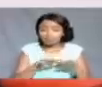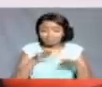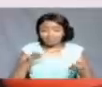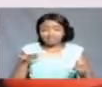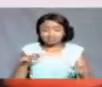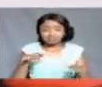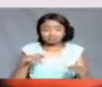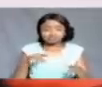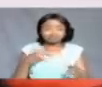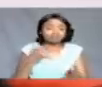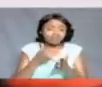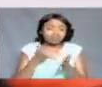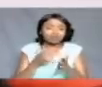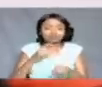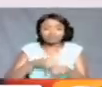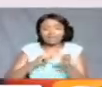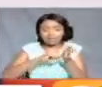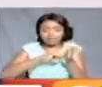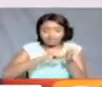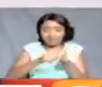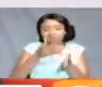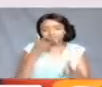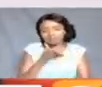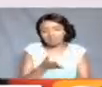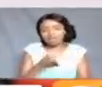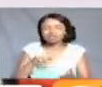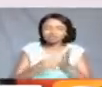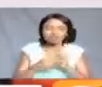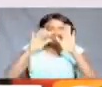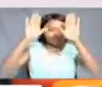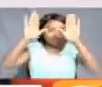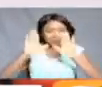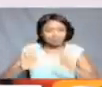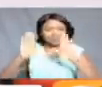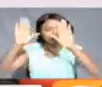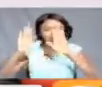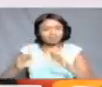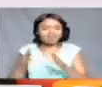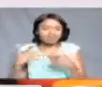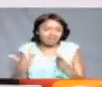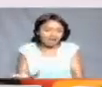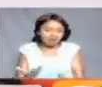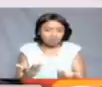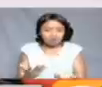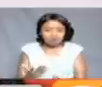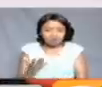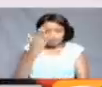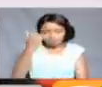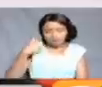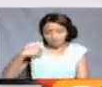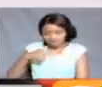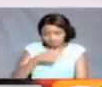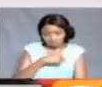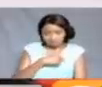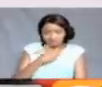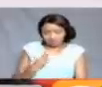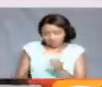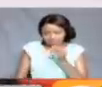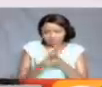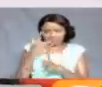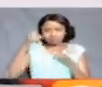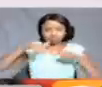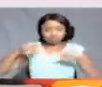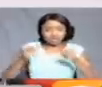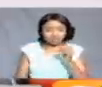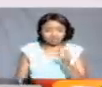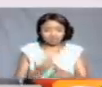brands are involved. So there's campaign performance to be looked at. So, for example, we at Medios just actually today launched a program called